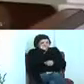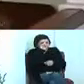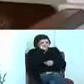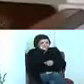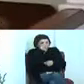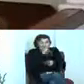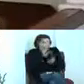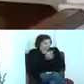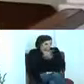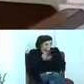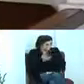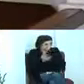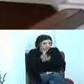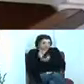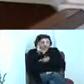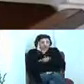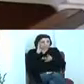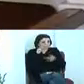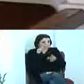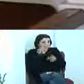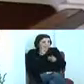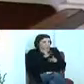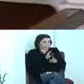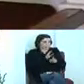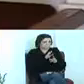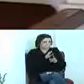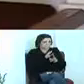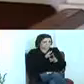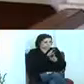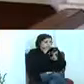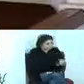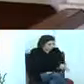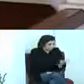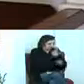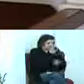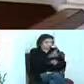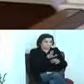truth will depress your potential.